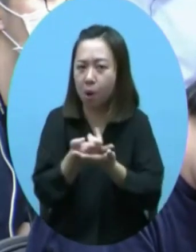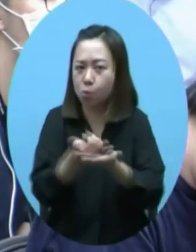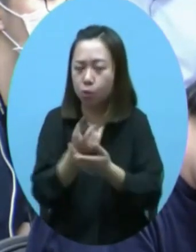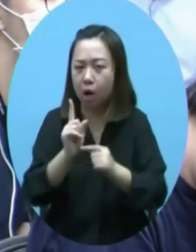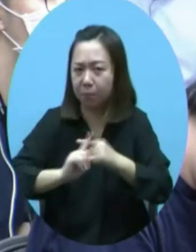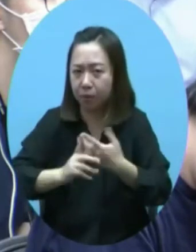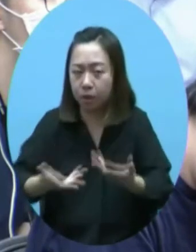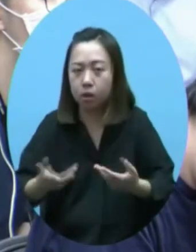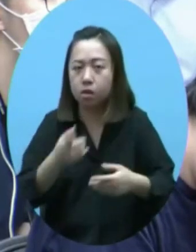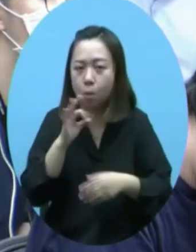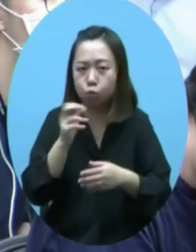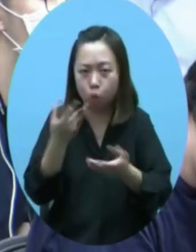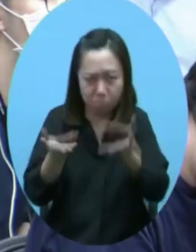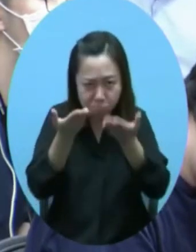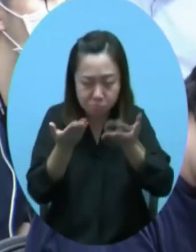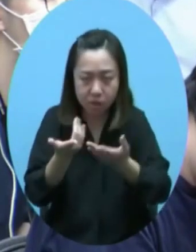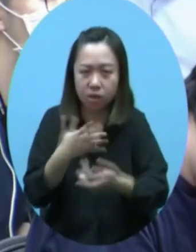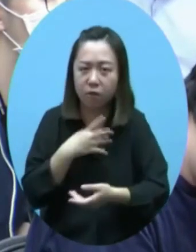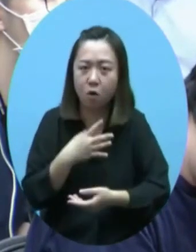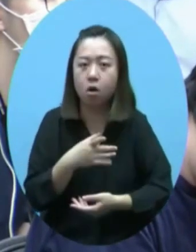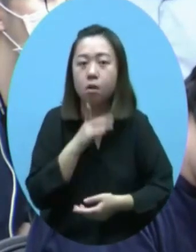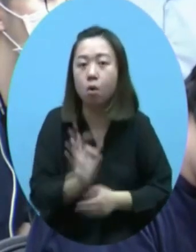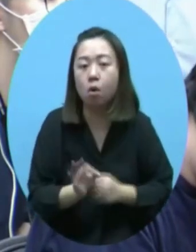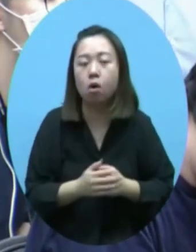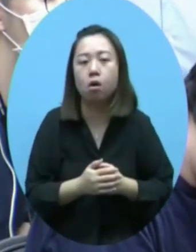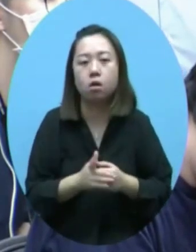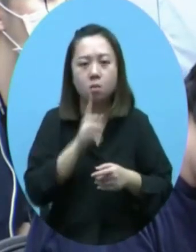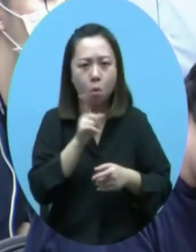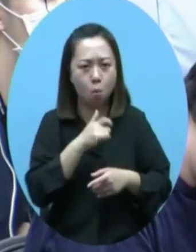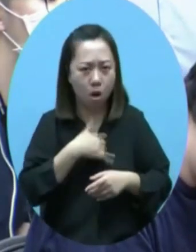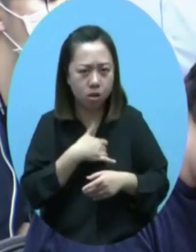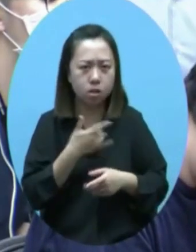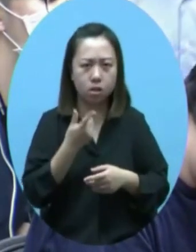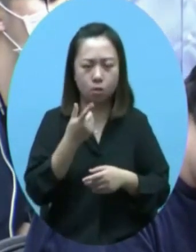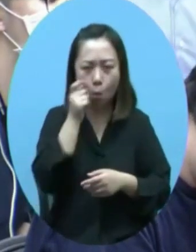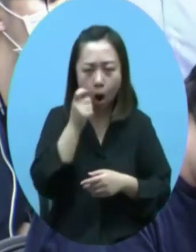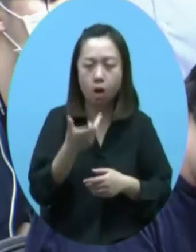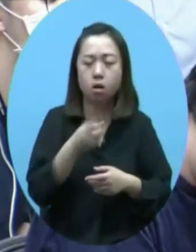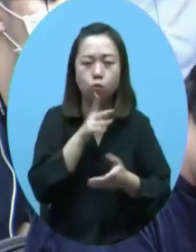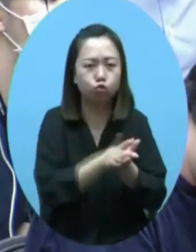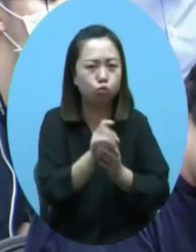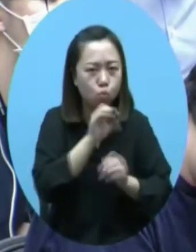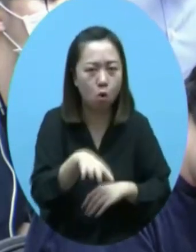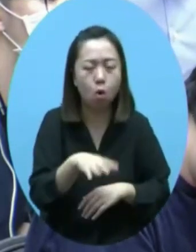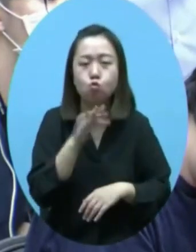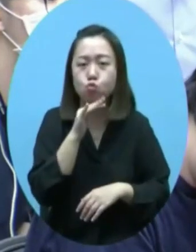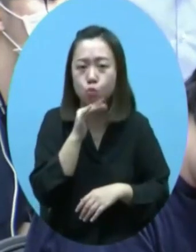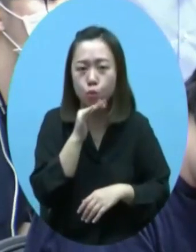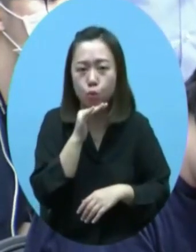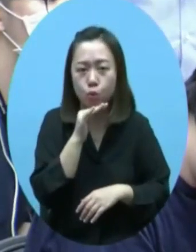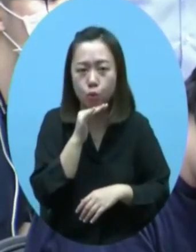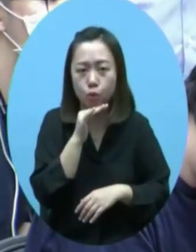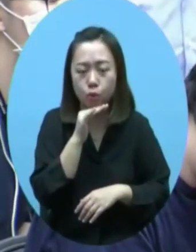to assess the risk? Have you studied the situation of these confirmed cases? Anything peculiar?